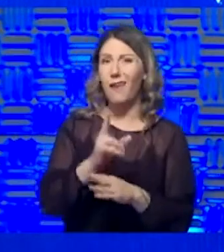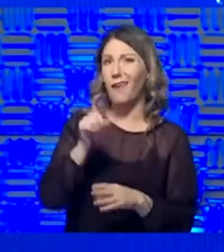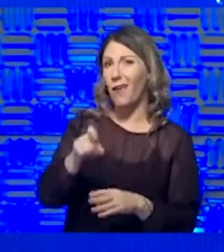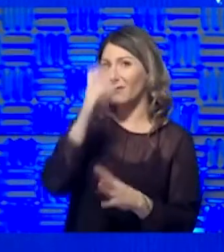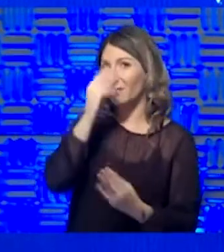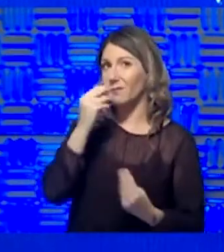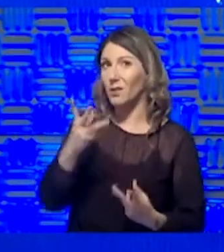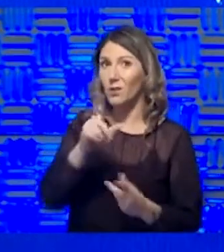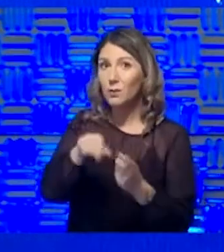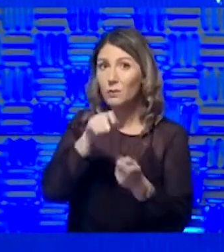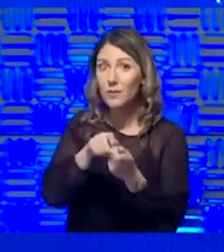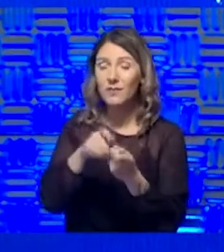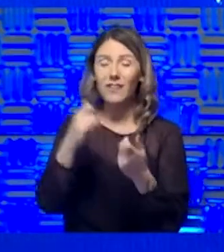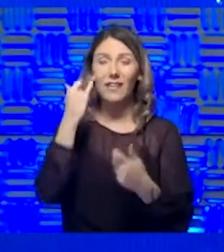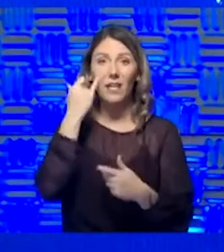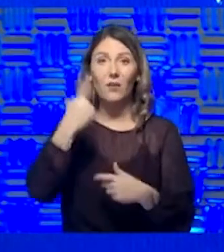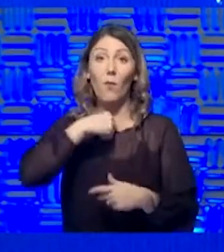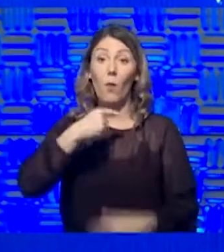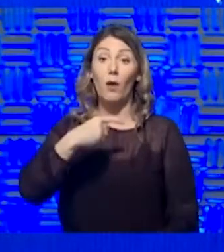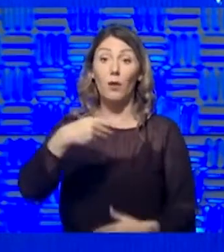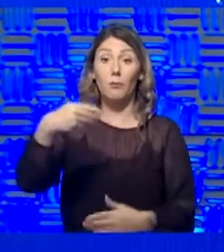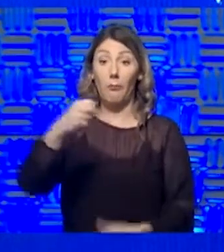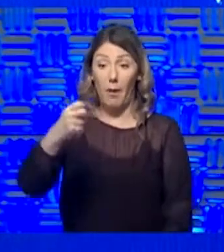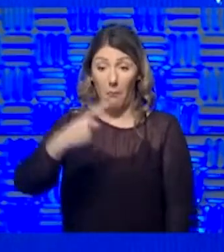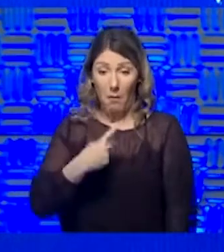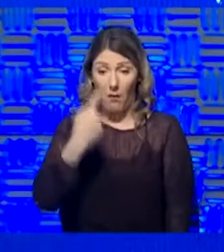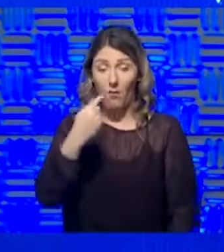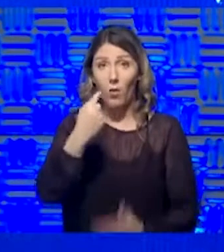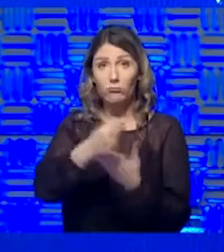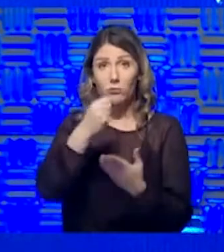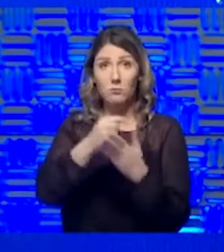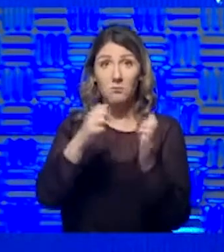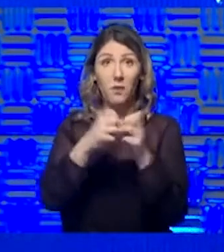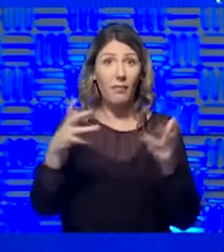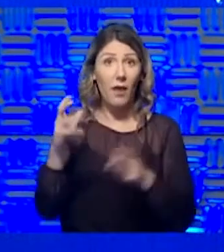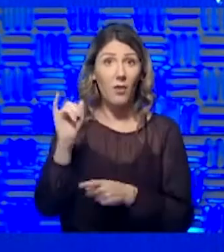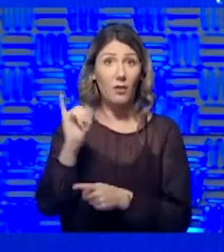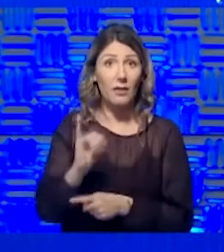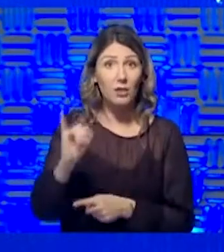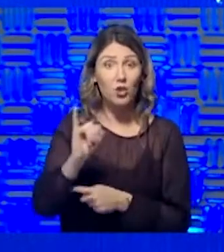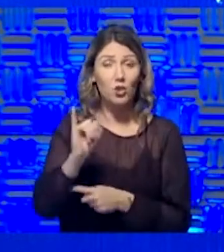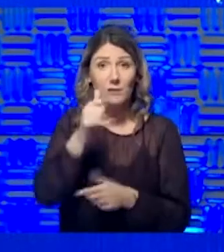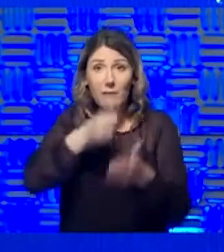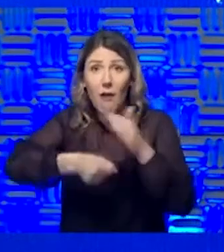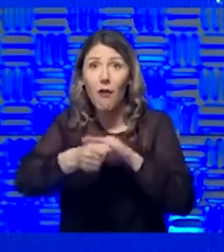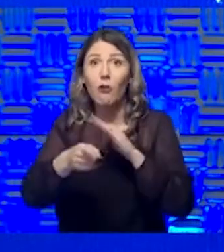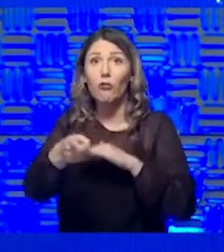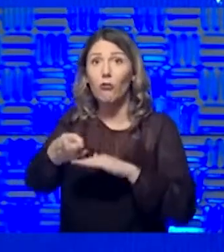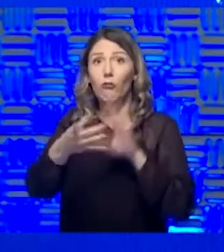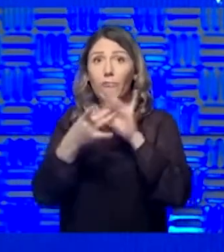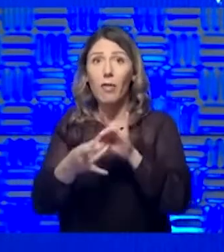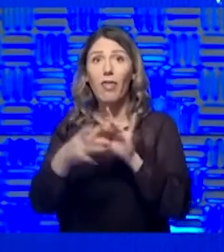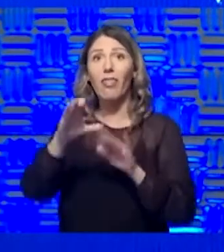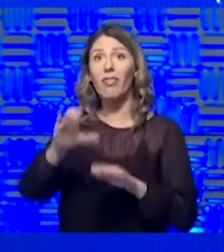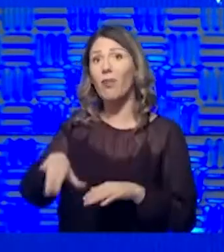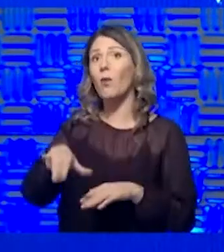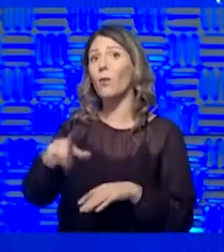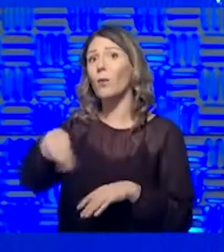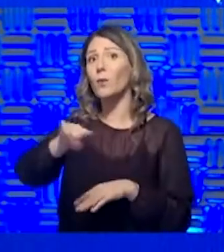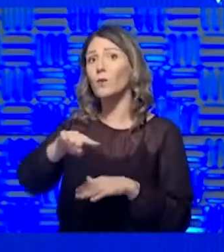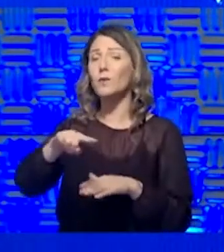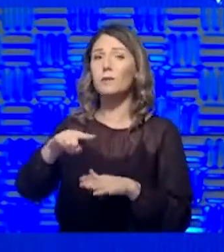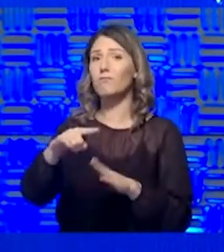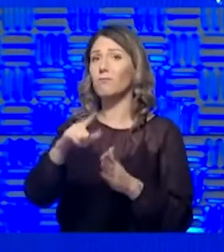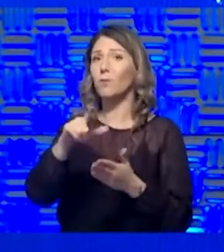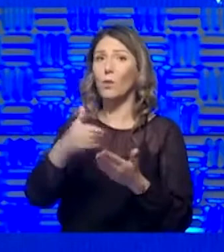or not we are getting reimbursed for the treatment of people without insurance under those. I don't know the answer to that question right now. I